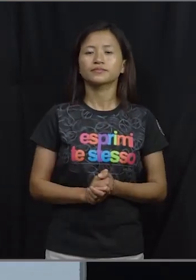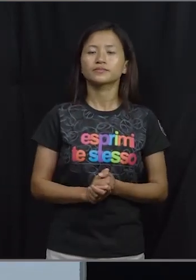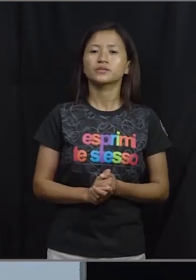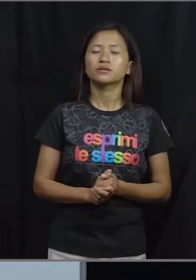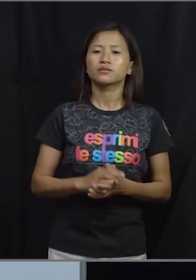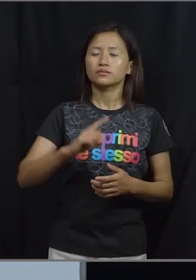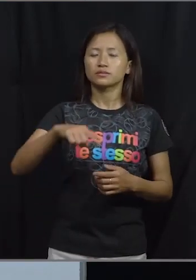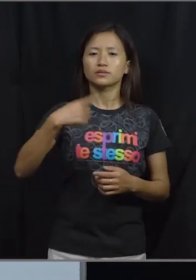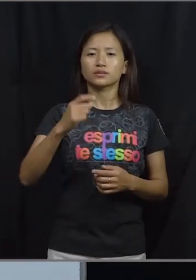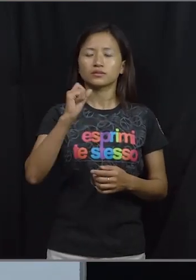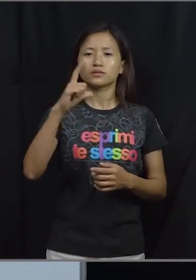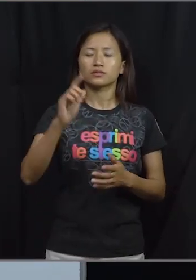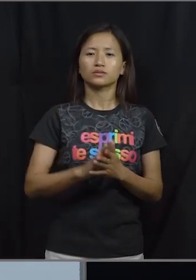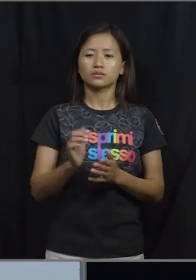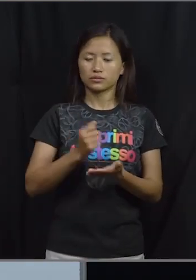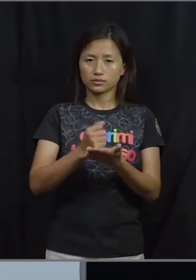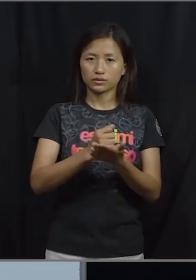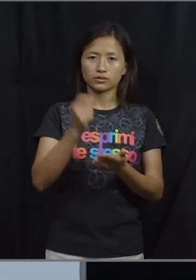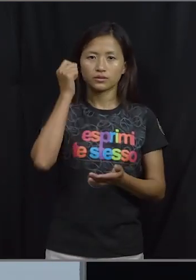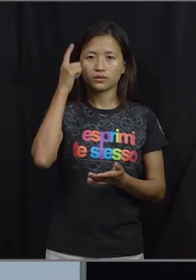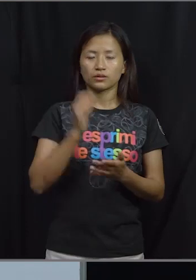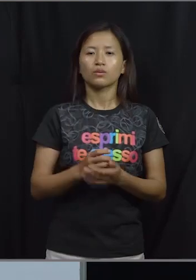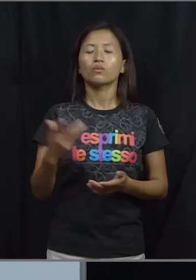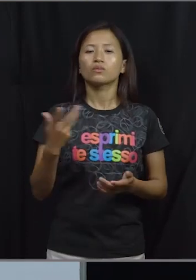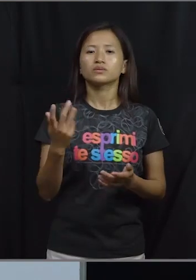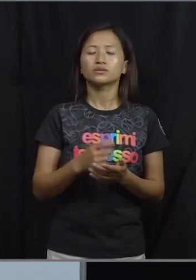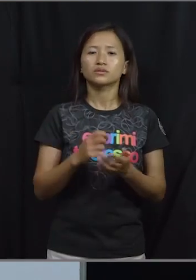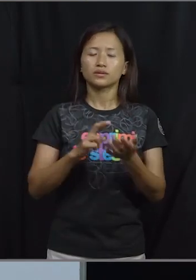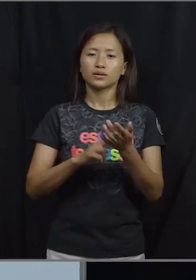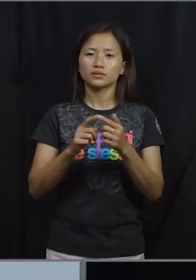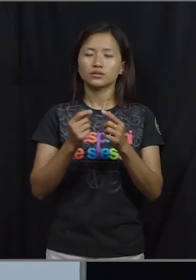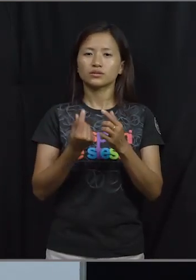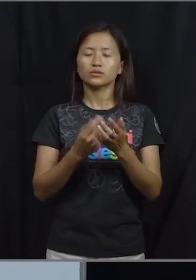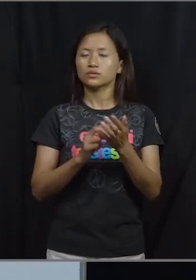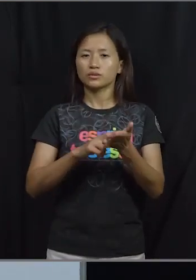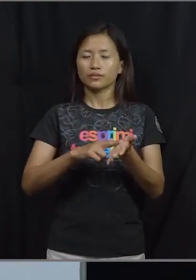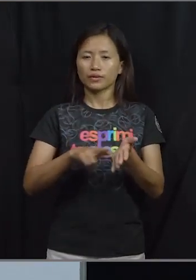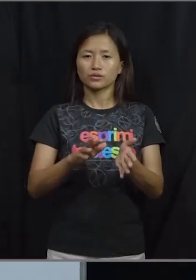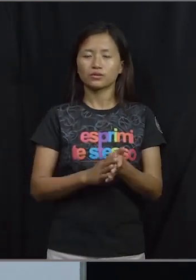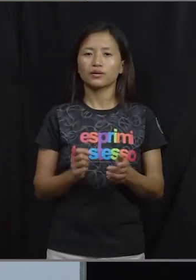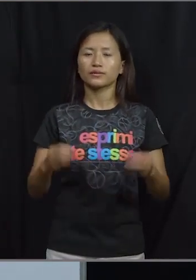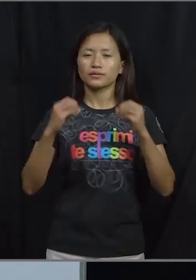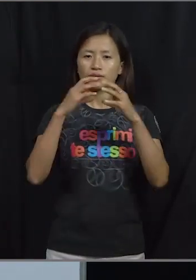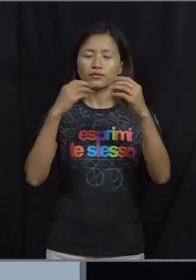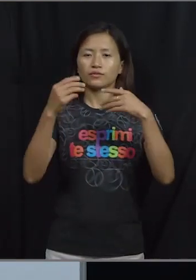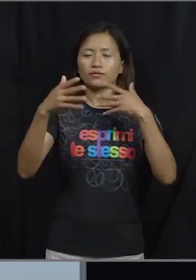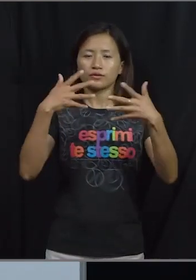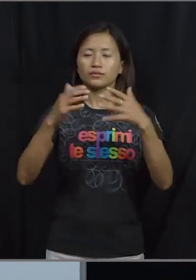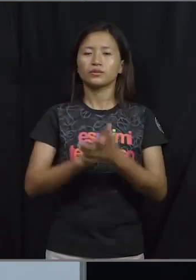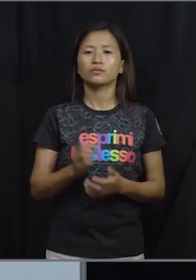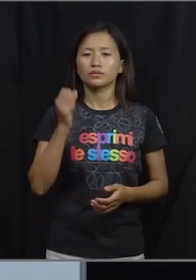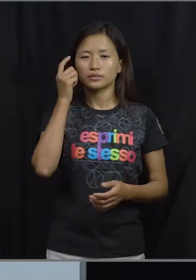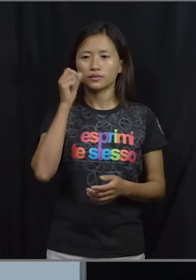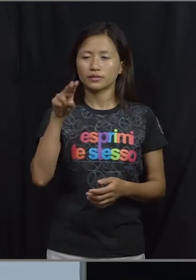class, we will try to understand what is nurture or environment. Okay, so today we have understood about